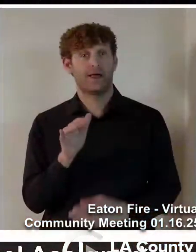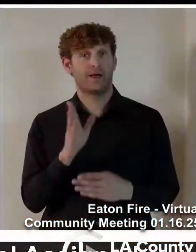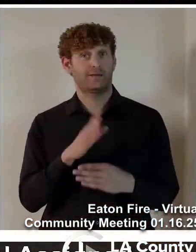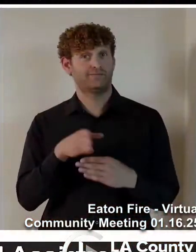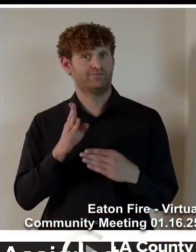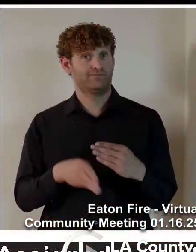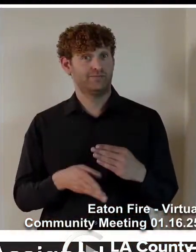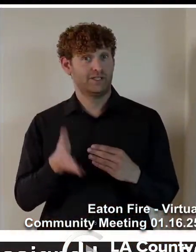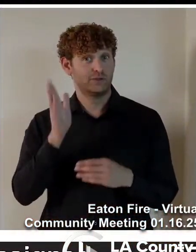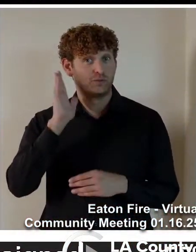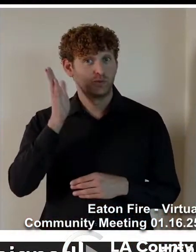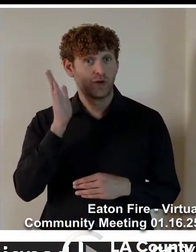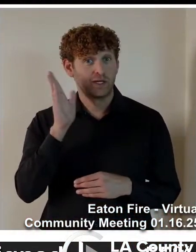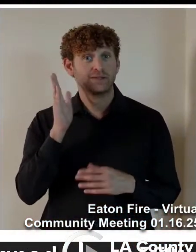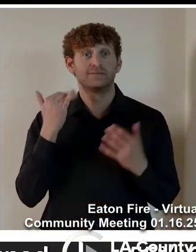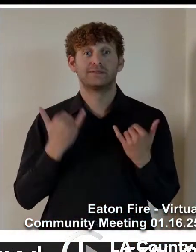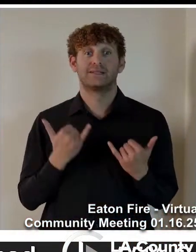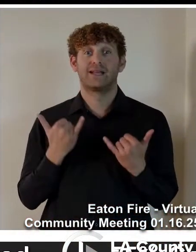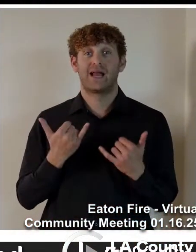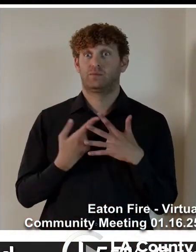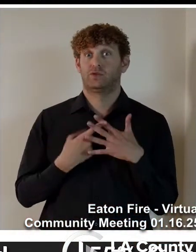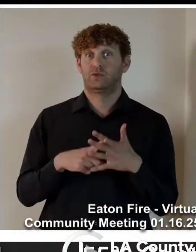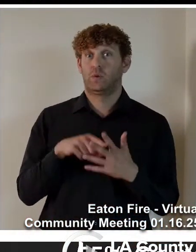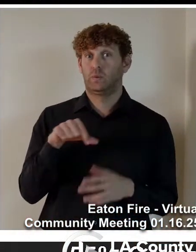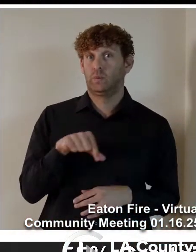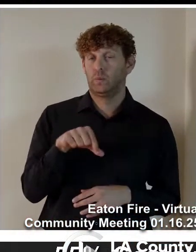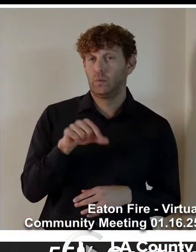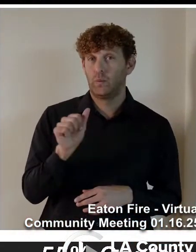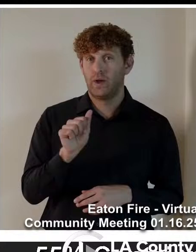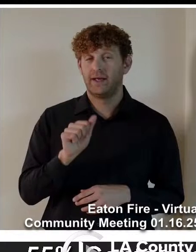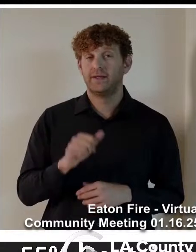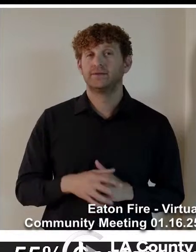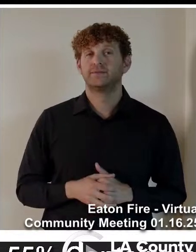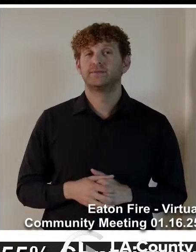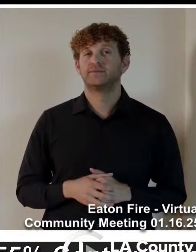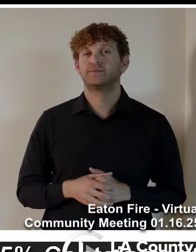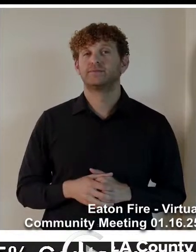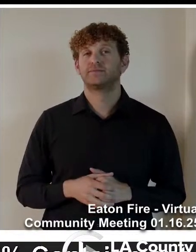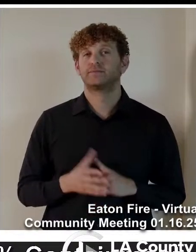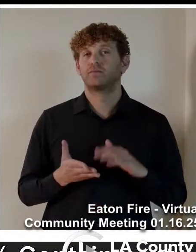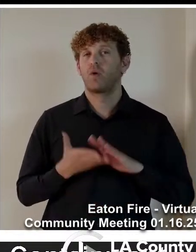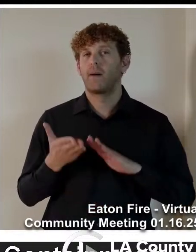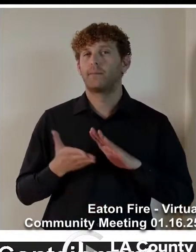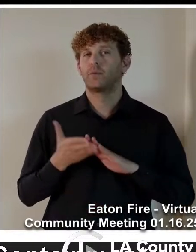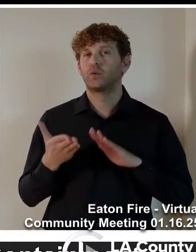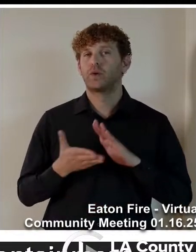Now we'll start with our question and answer proportion. I'm going to bring back out Operations Section Chief Jed Gaines.